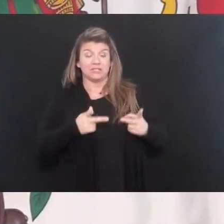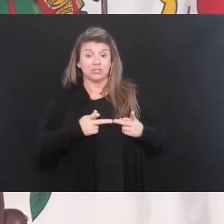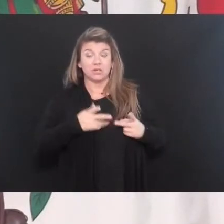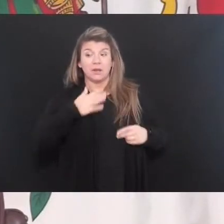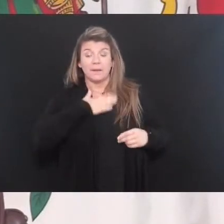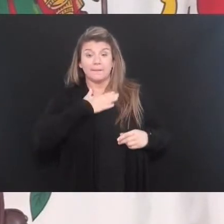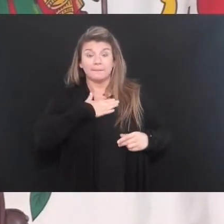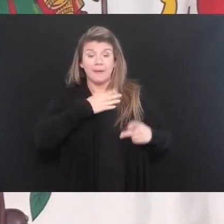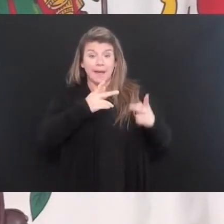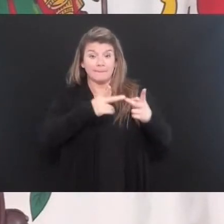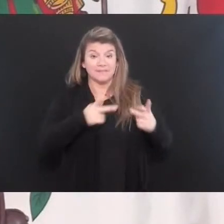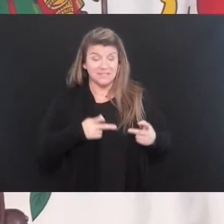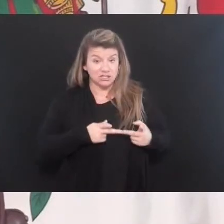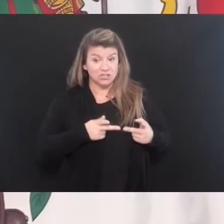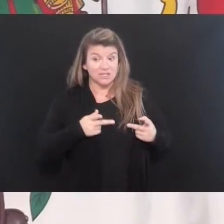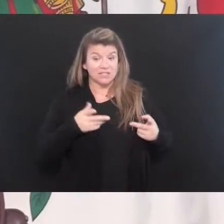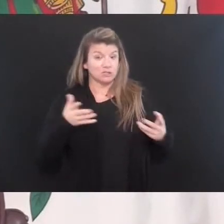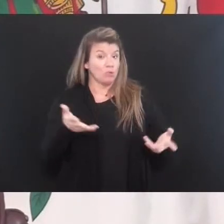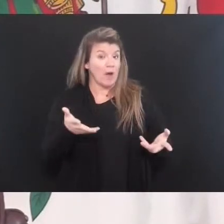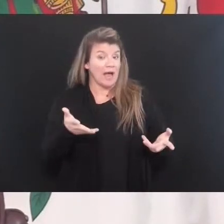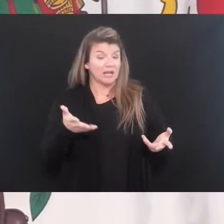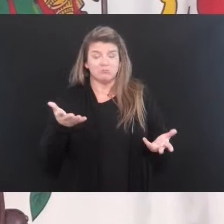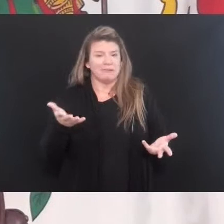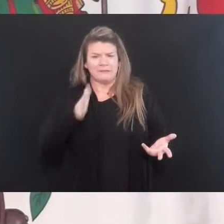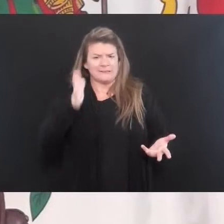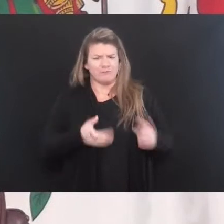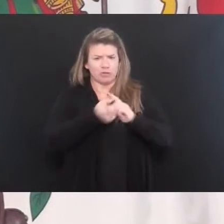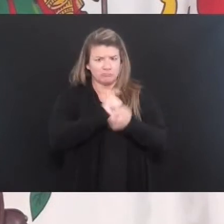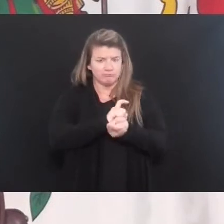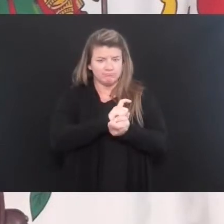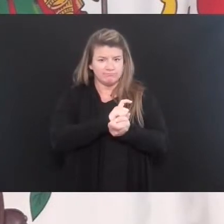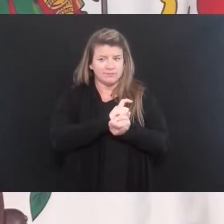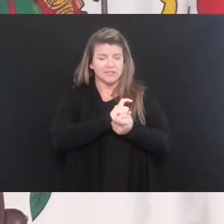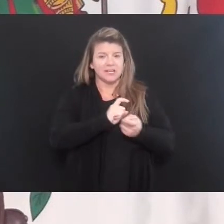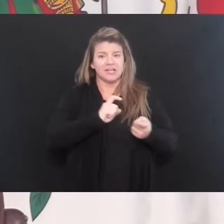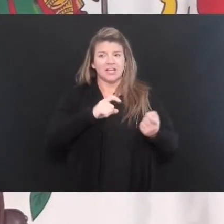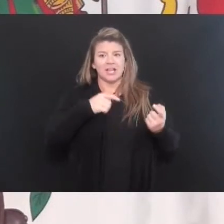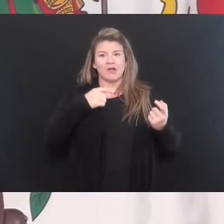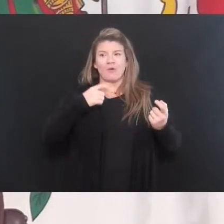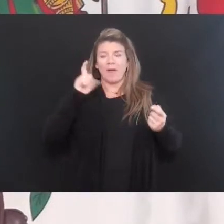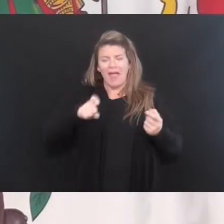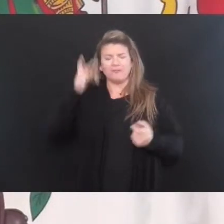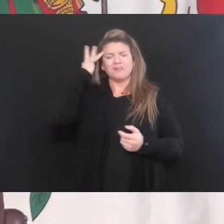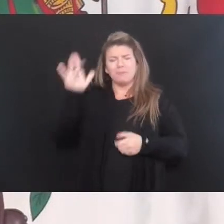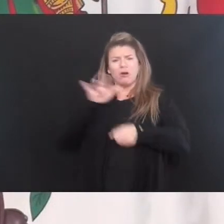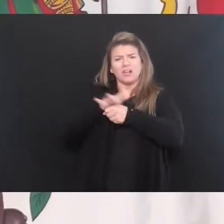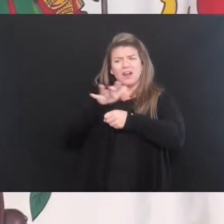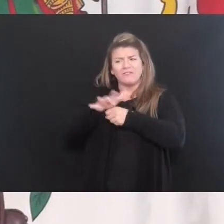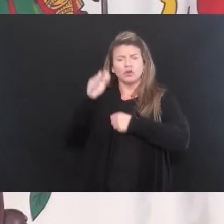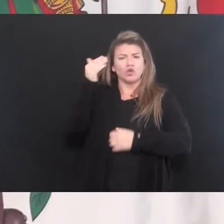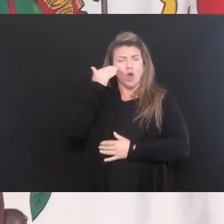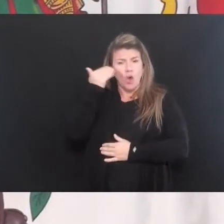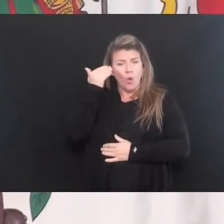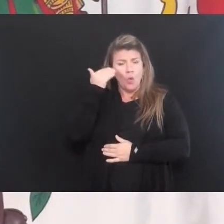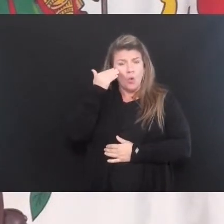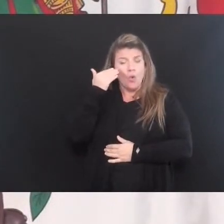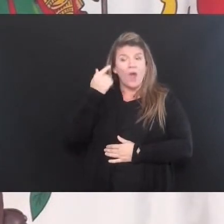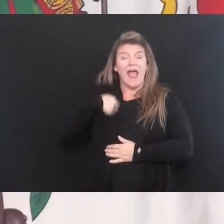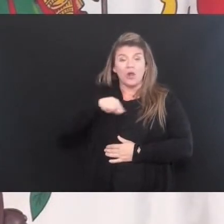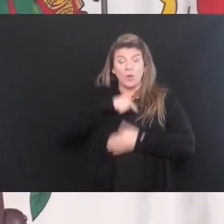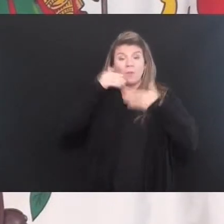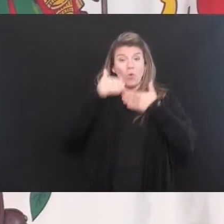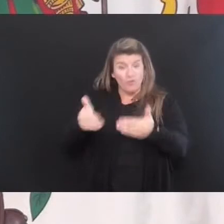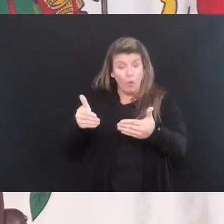is where it's been. It hadn't changed. I think we've got to be smart enough to know that as we go